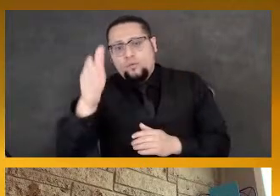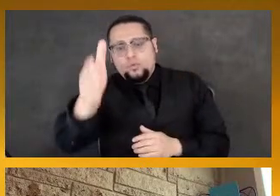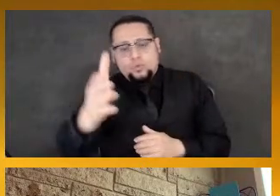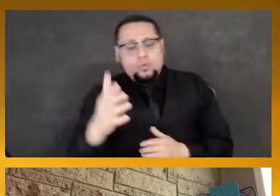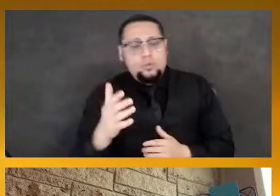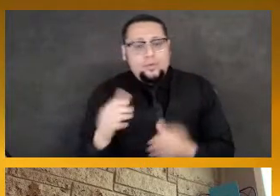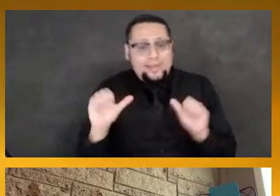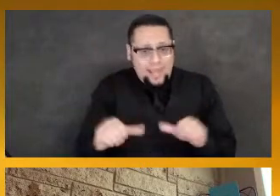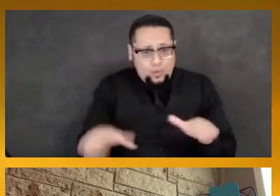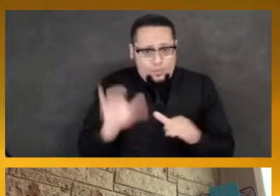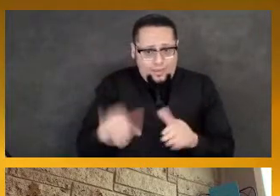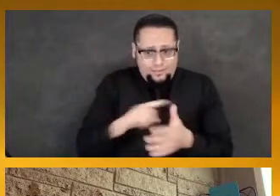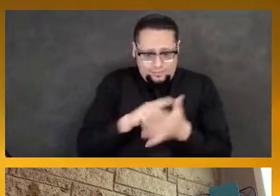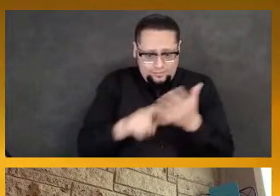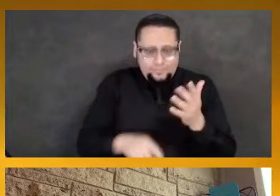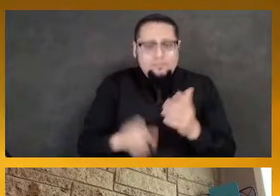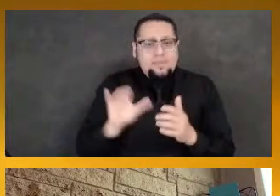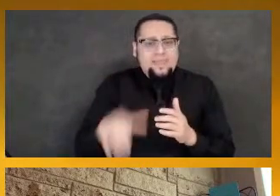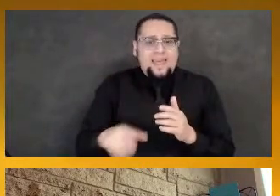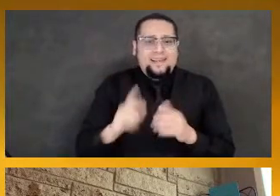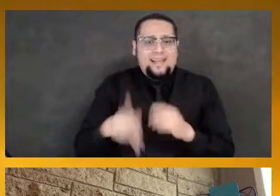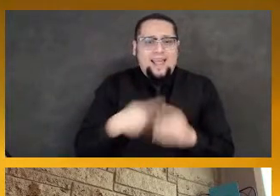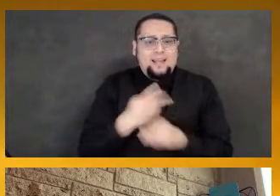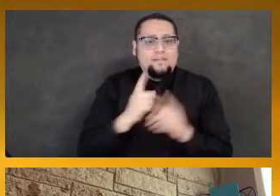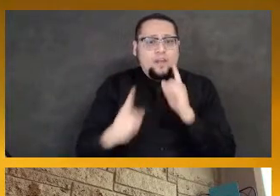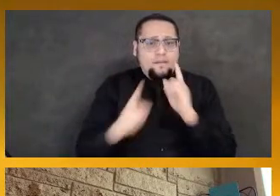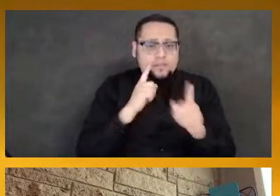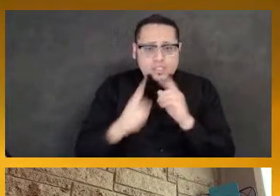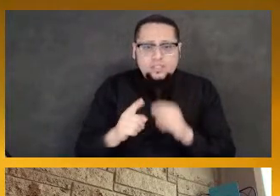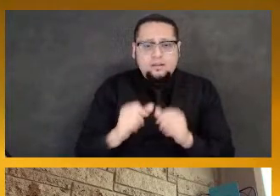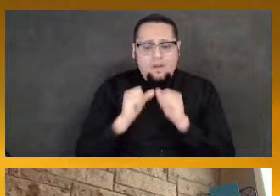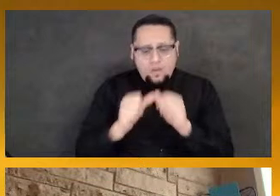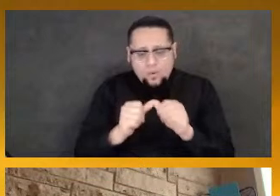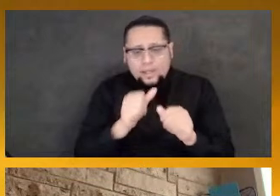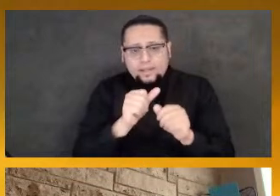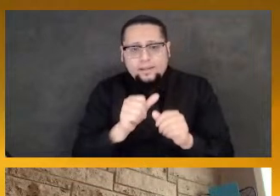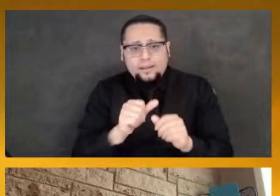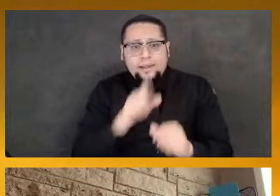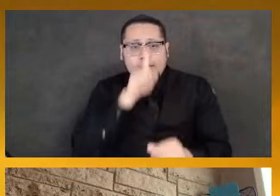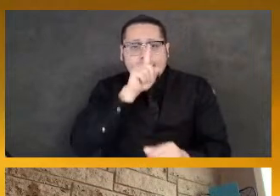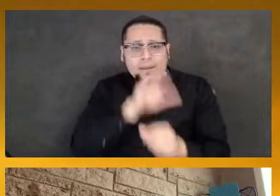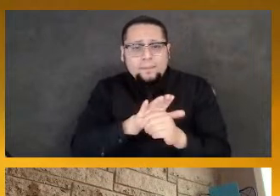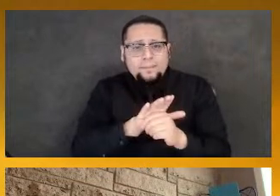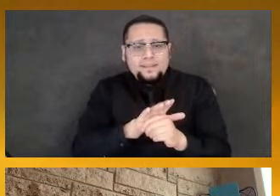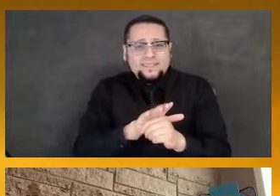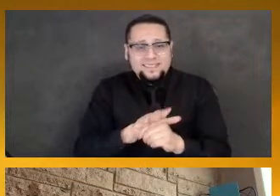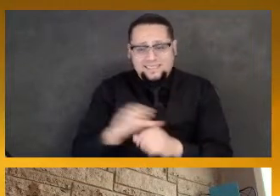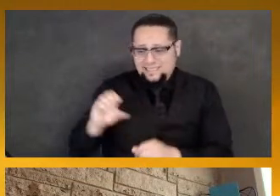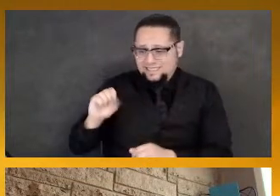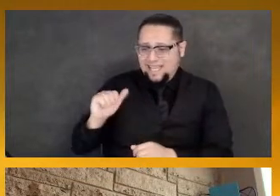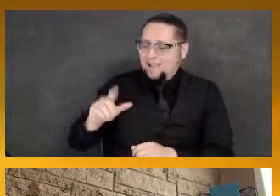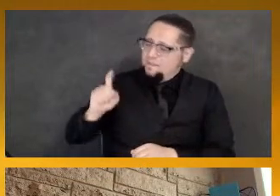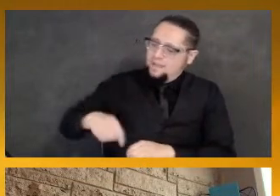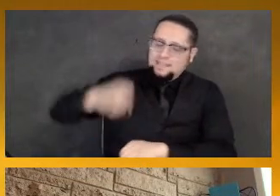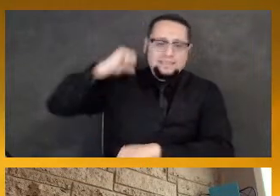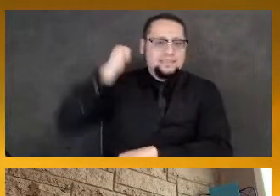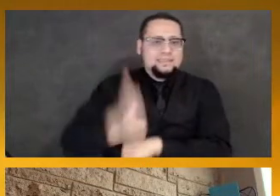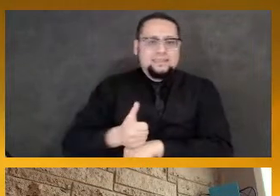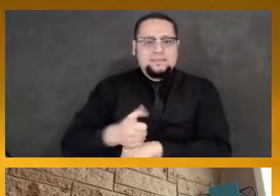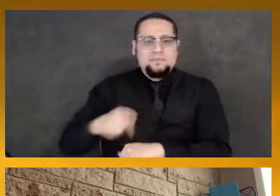those conversations and ongoing commitments must be founded in before and must be